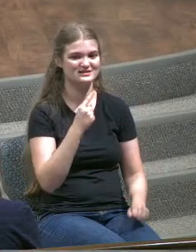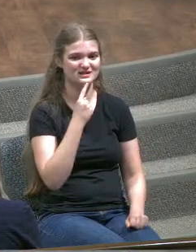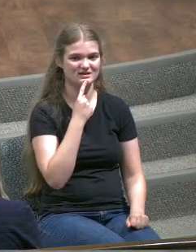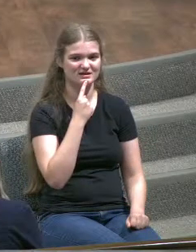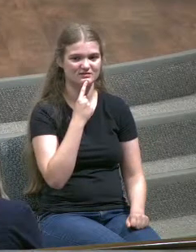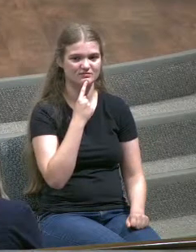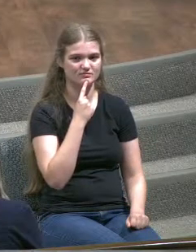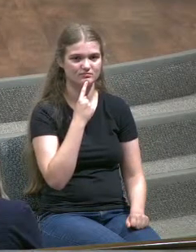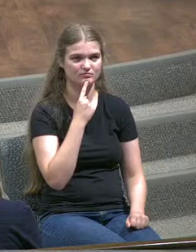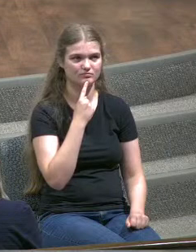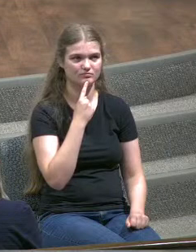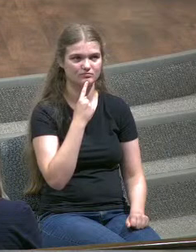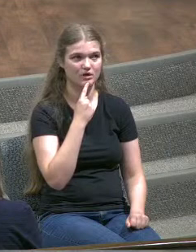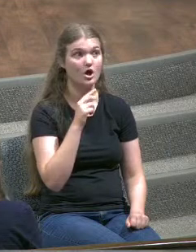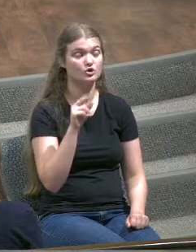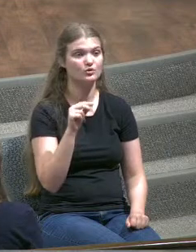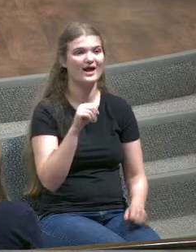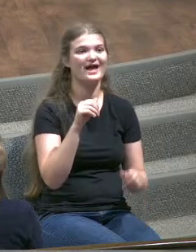phrases.